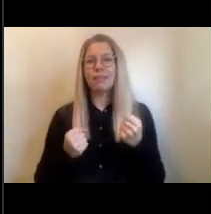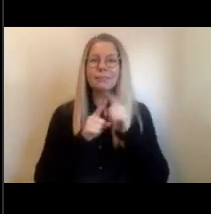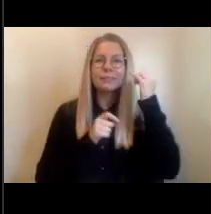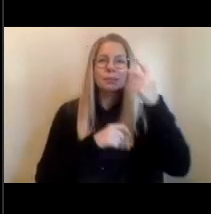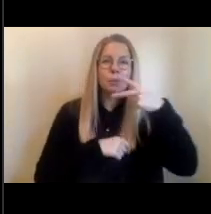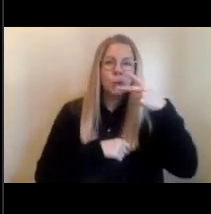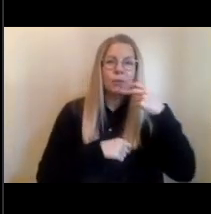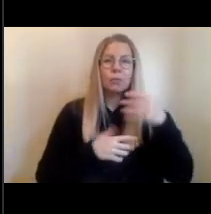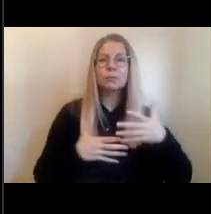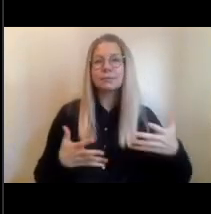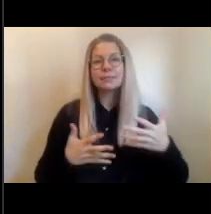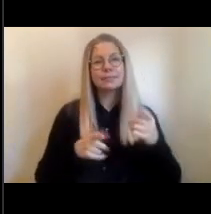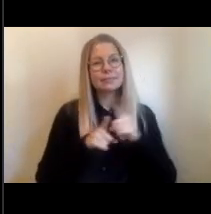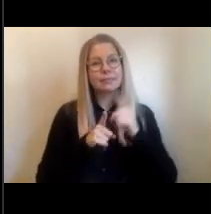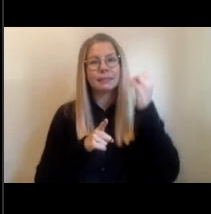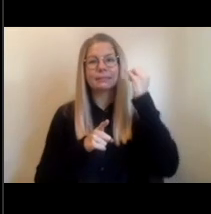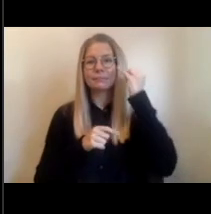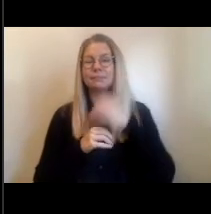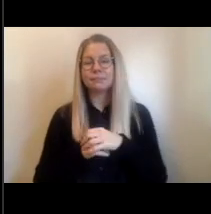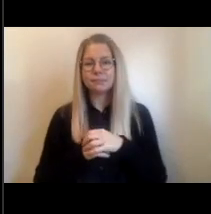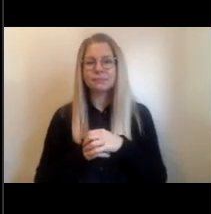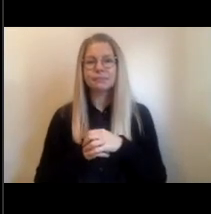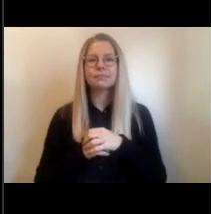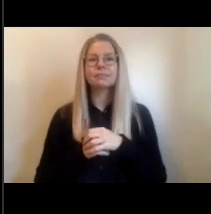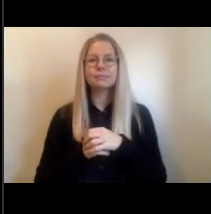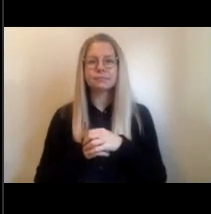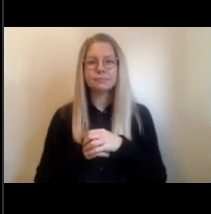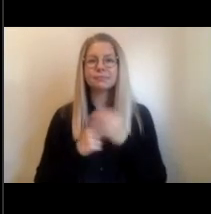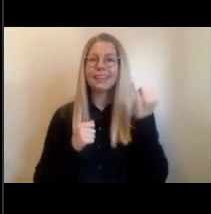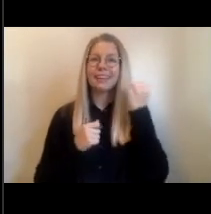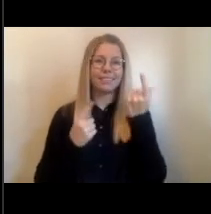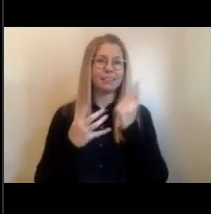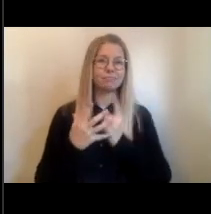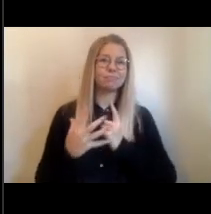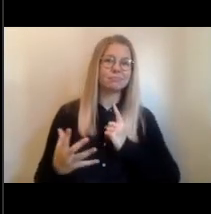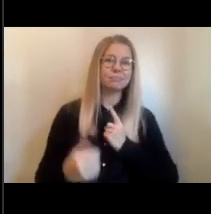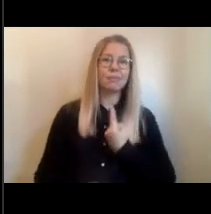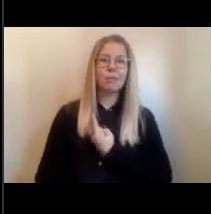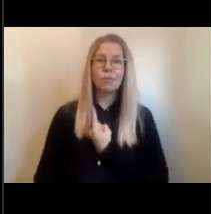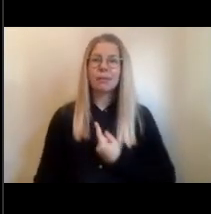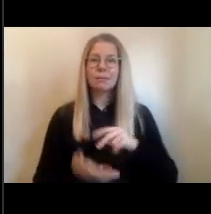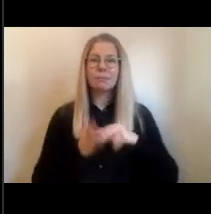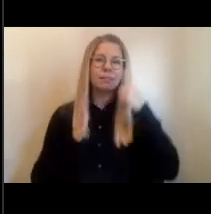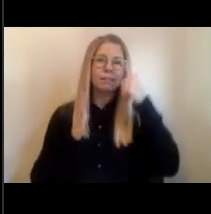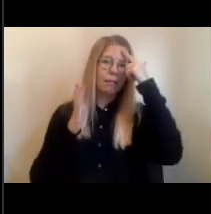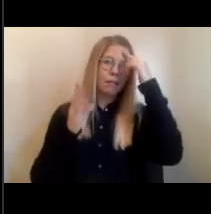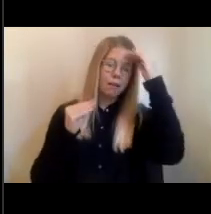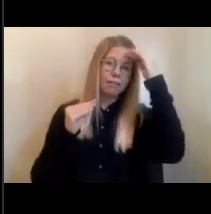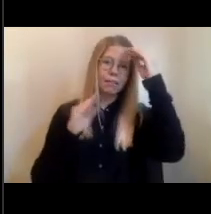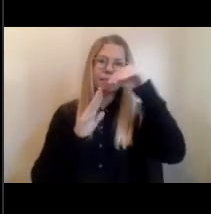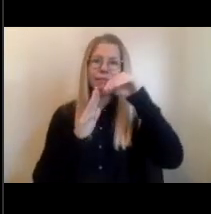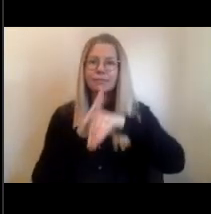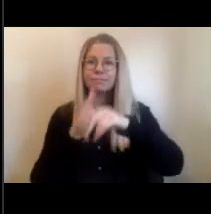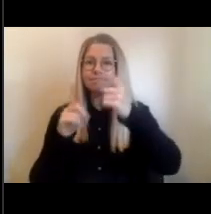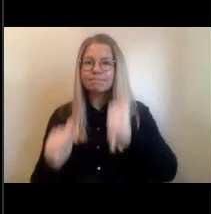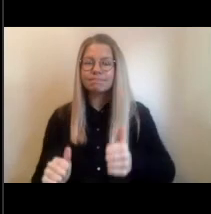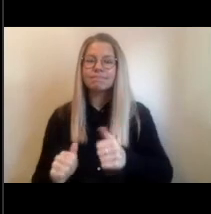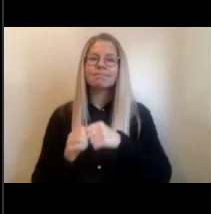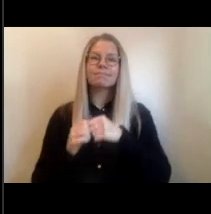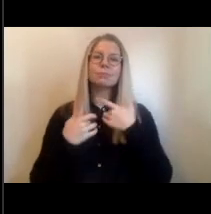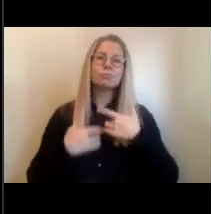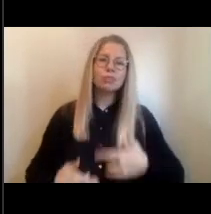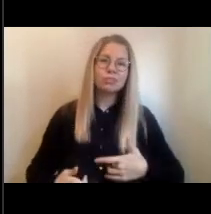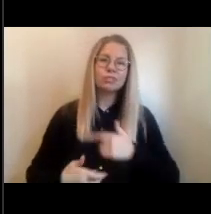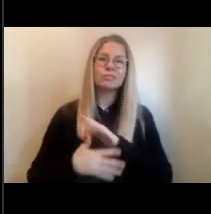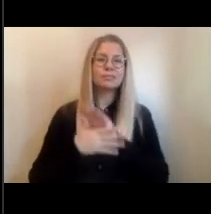higher risks of infection, of depression, of cognitive decline. And again, if you look at a big Swiss health survey of 20,000 people, again,